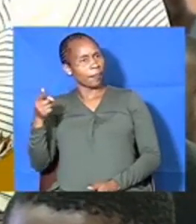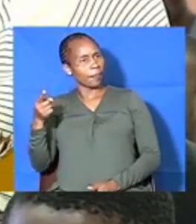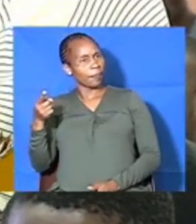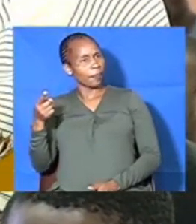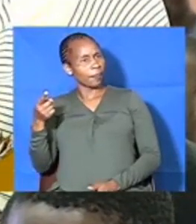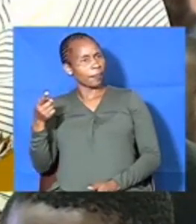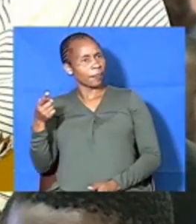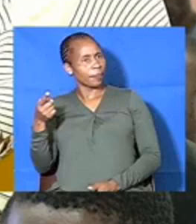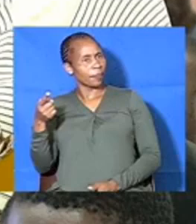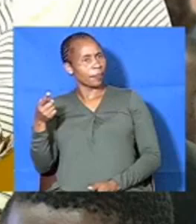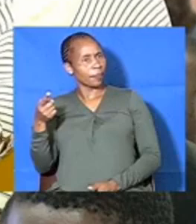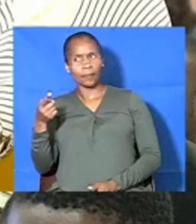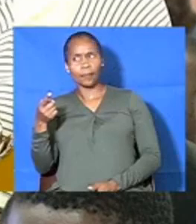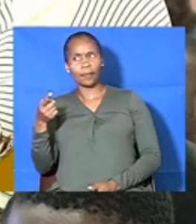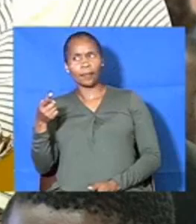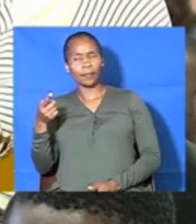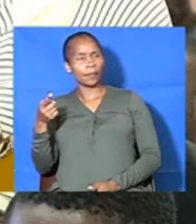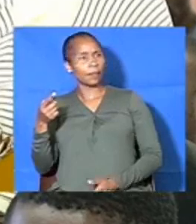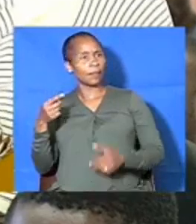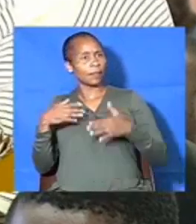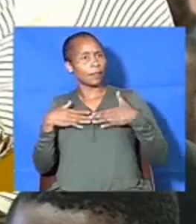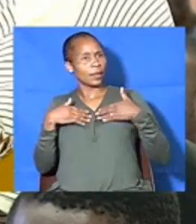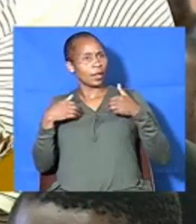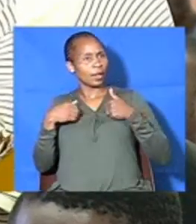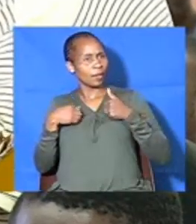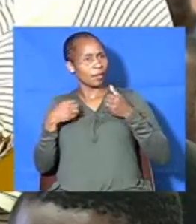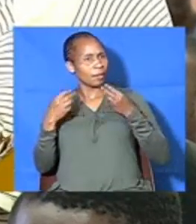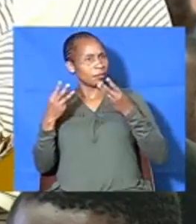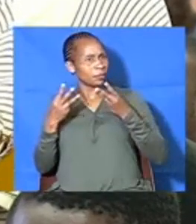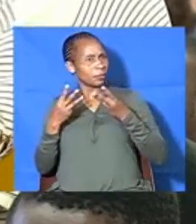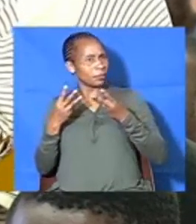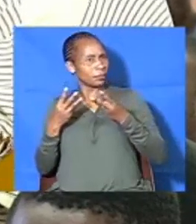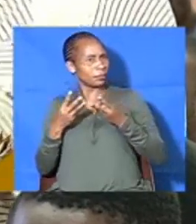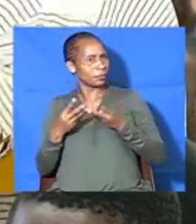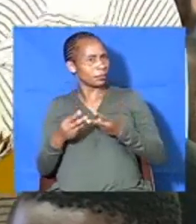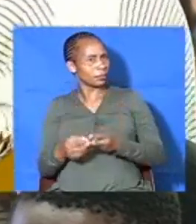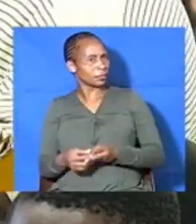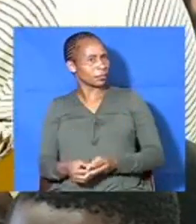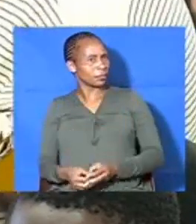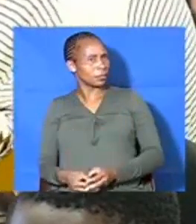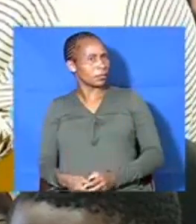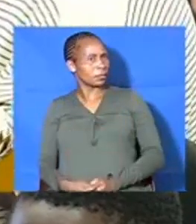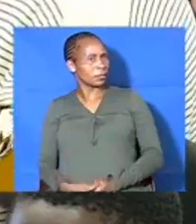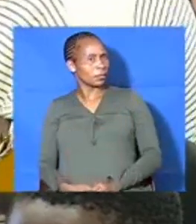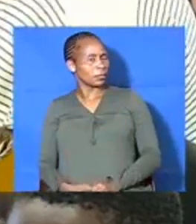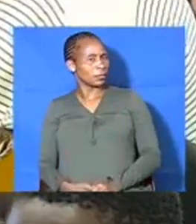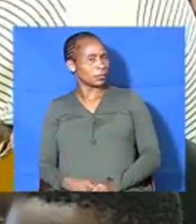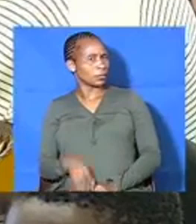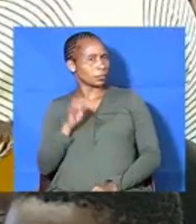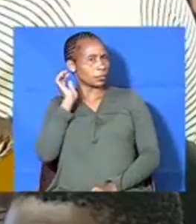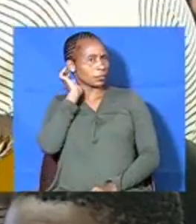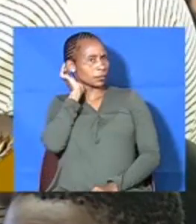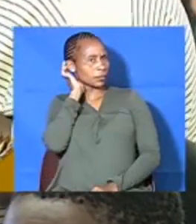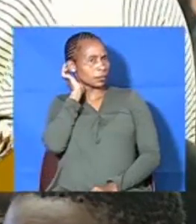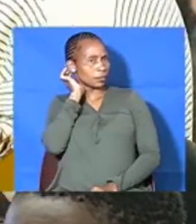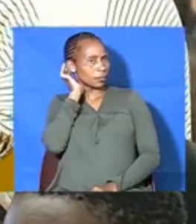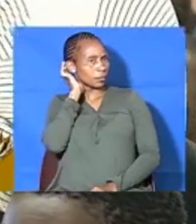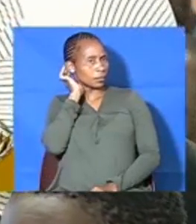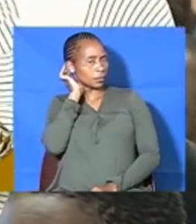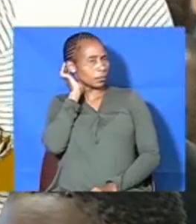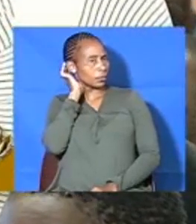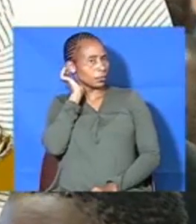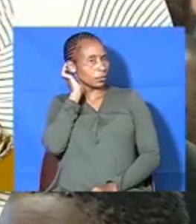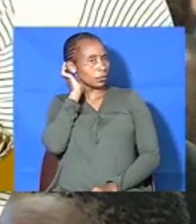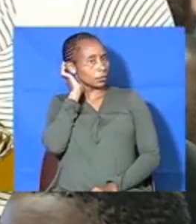NHI eka the current situation. My question is, now that we are adding this burden of NHI in the current